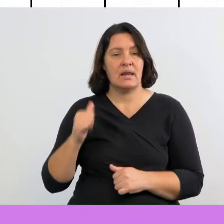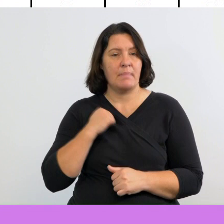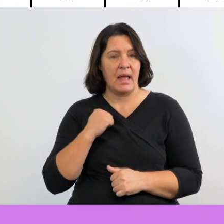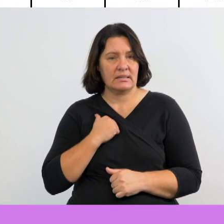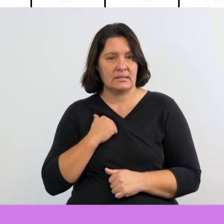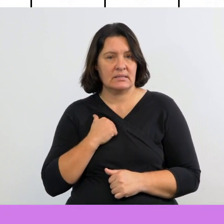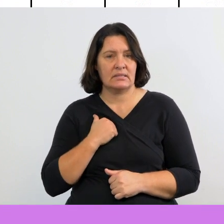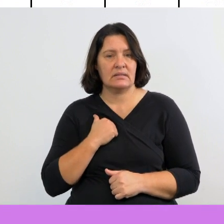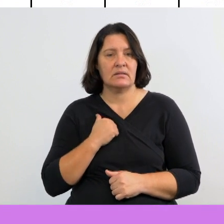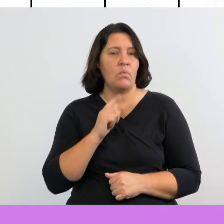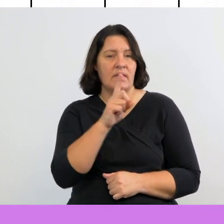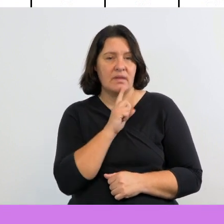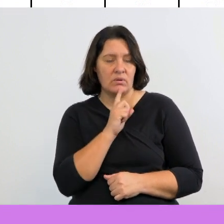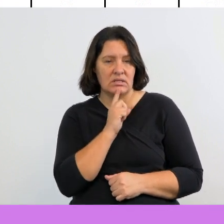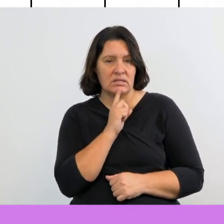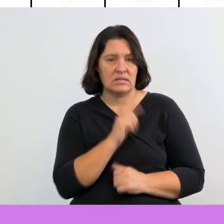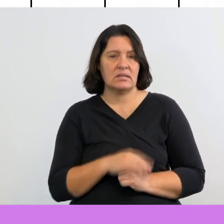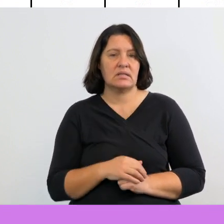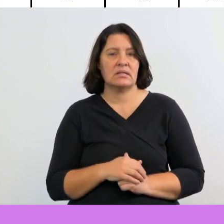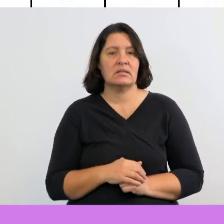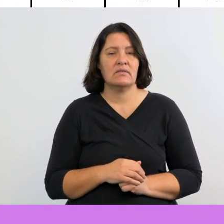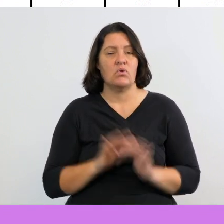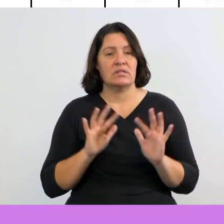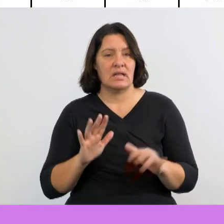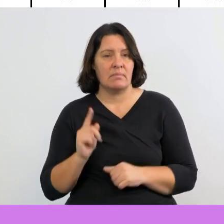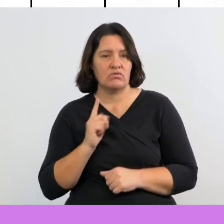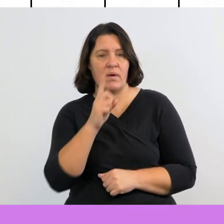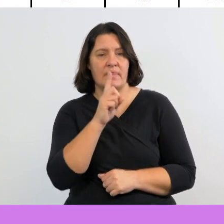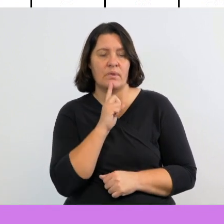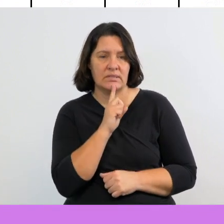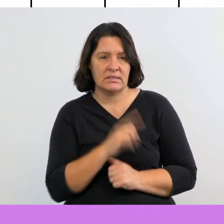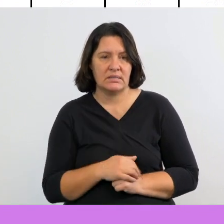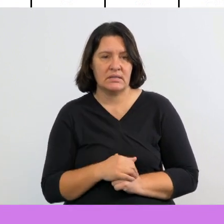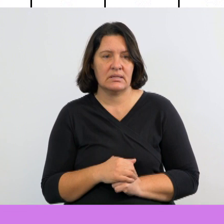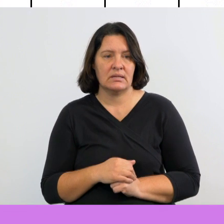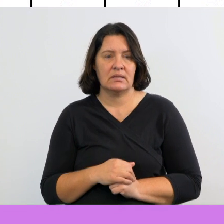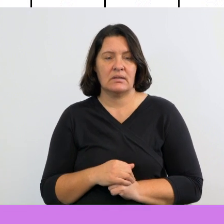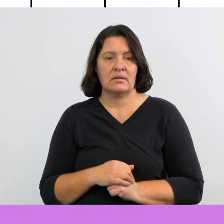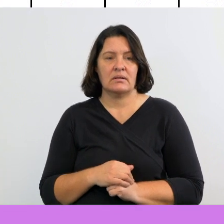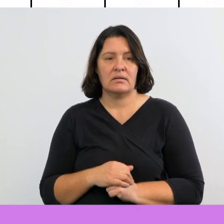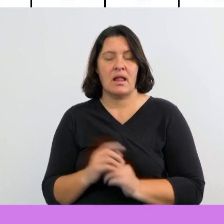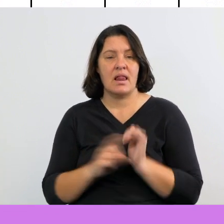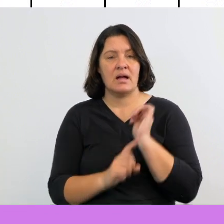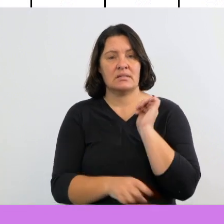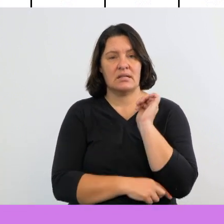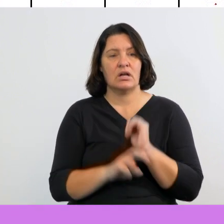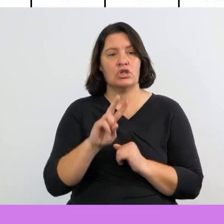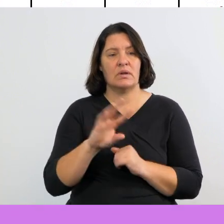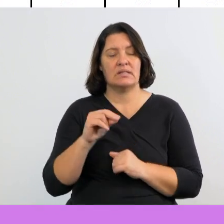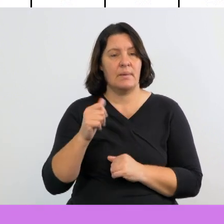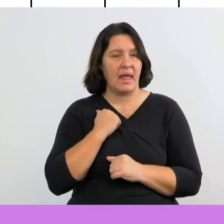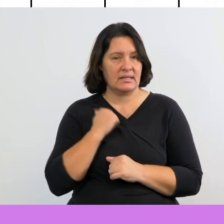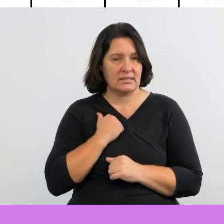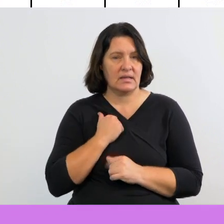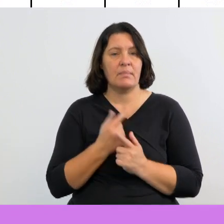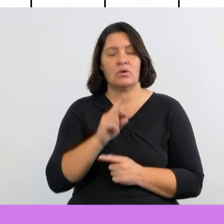10 bags will be 1,000. So 10 bags, there's 1,000. And then lastly,